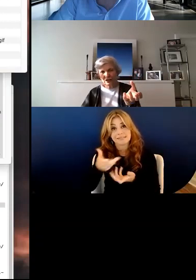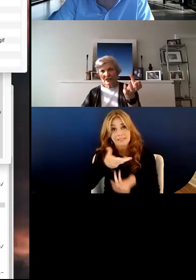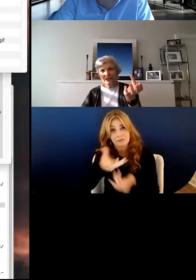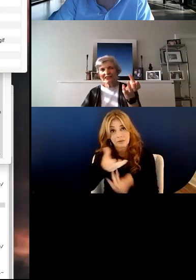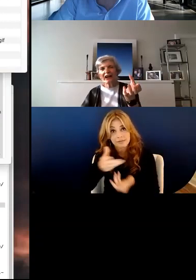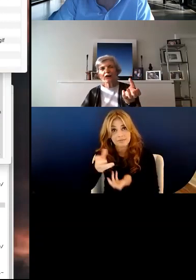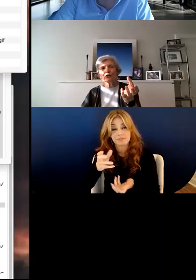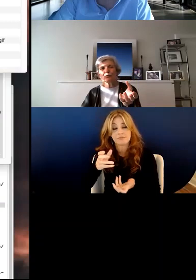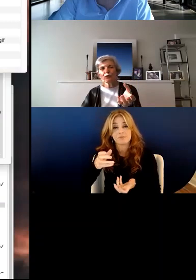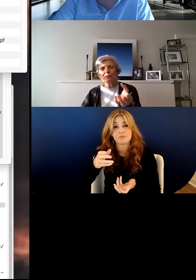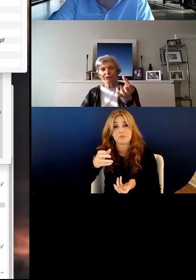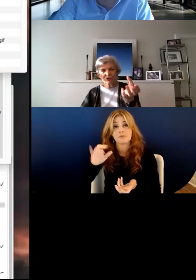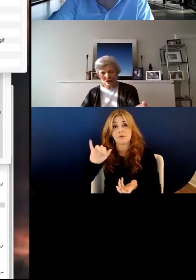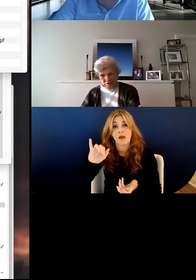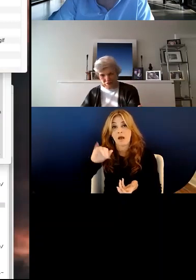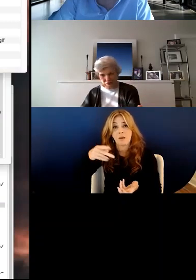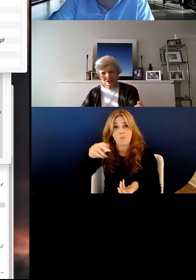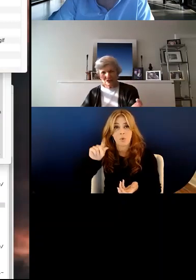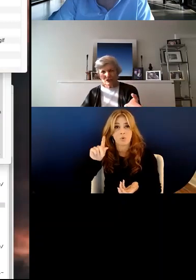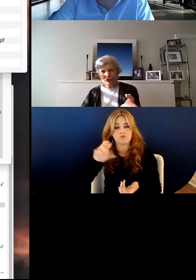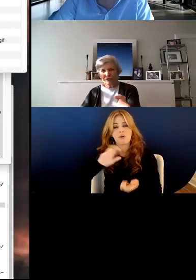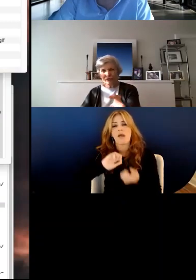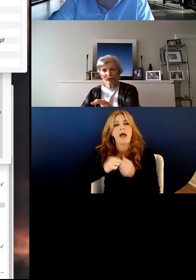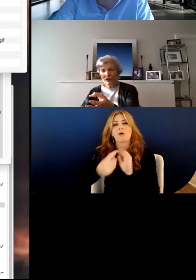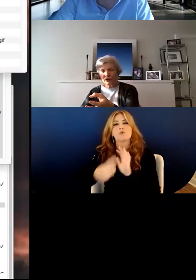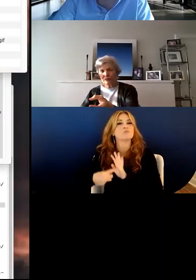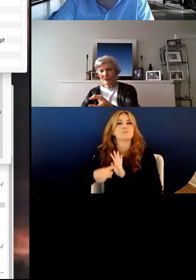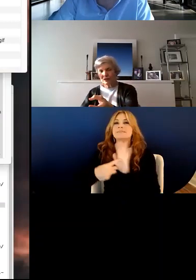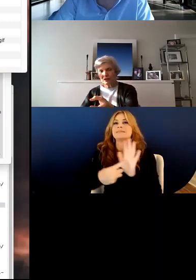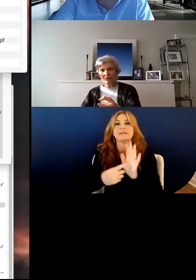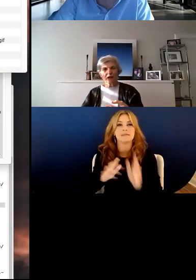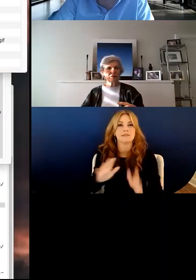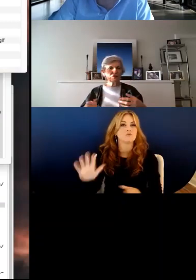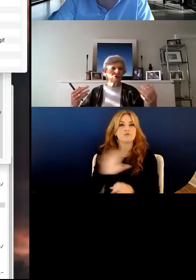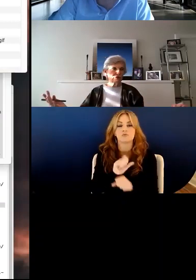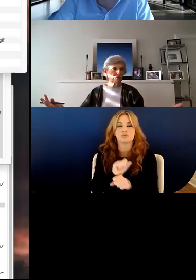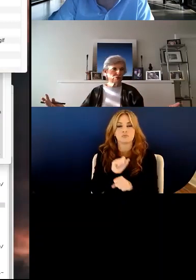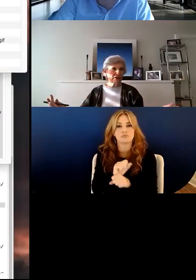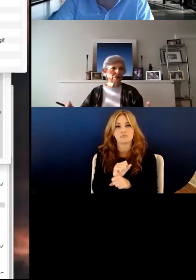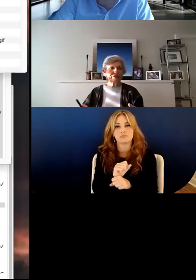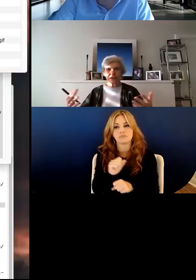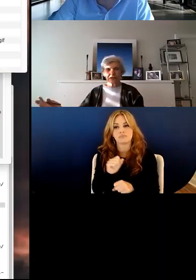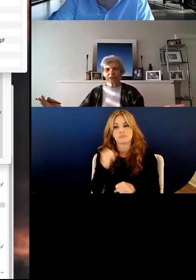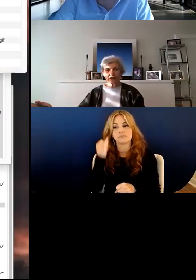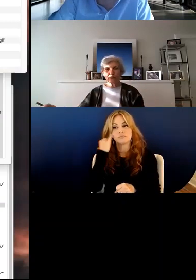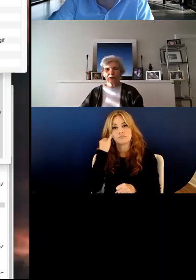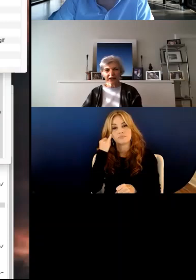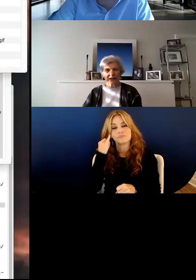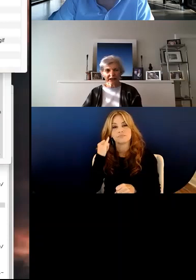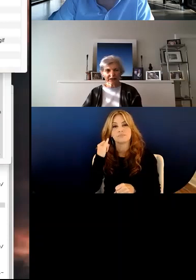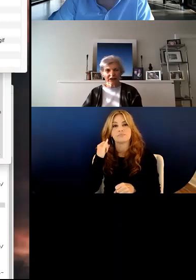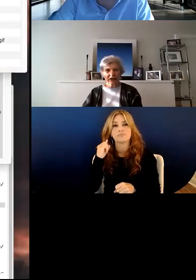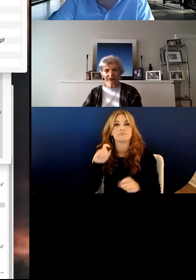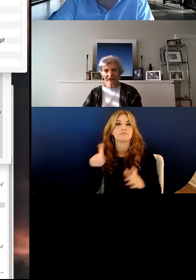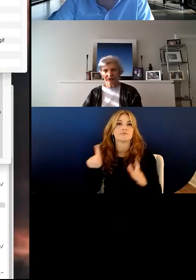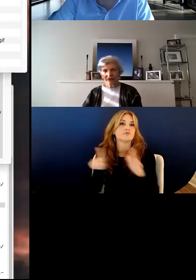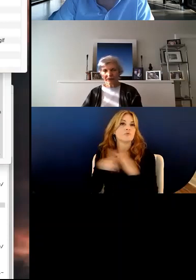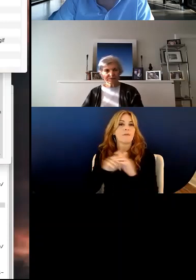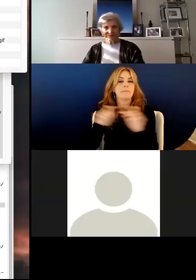presentation is how you would present. So if you were coming to a convening that we had